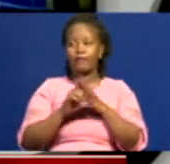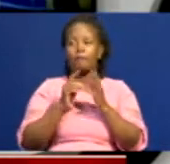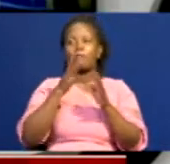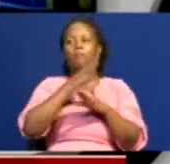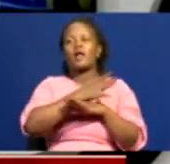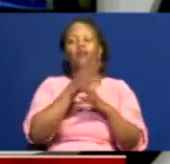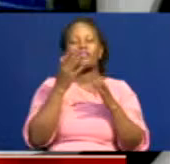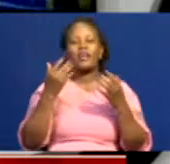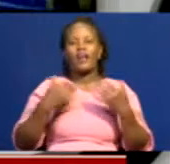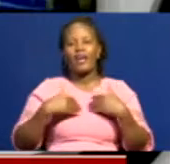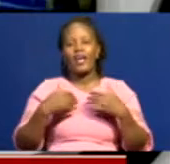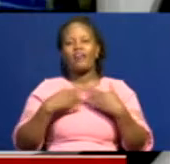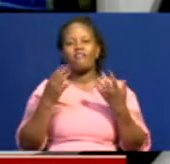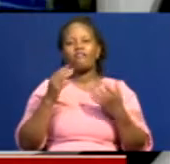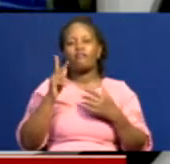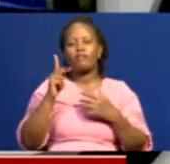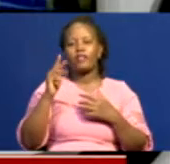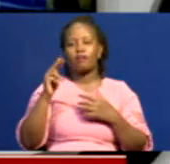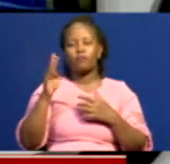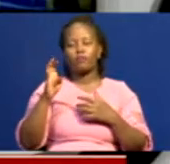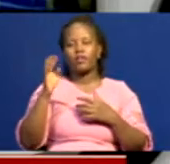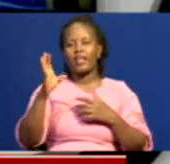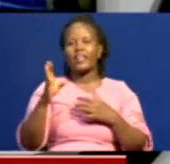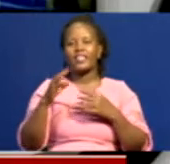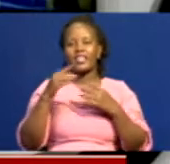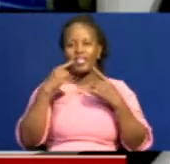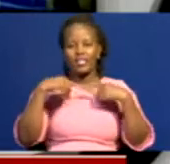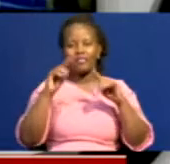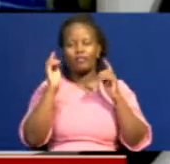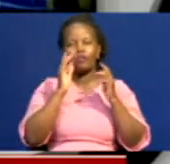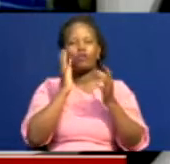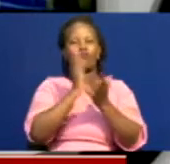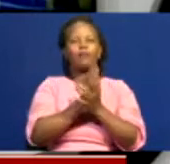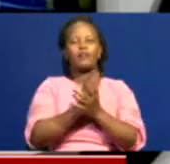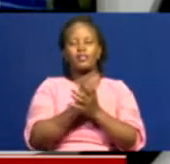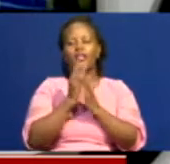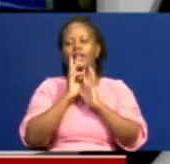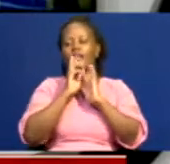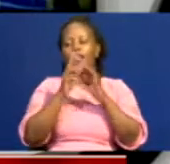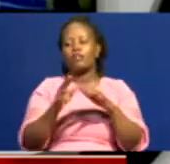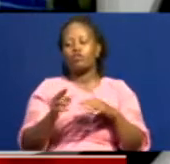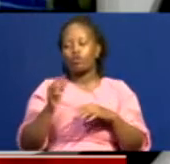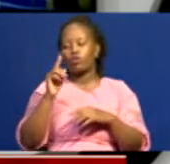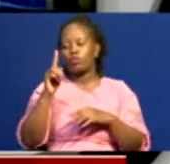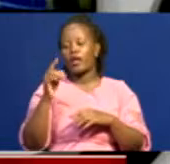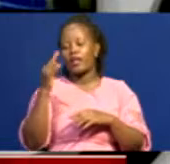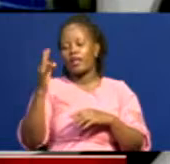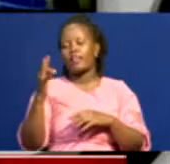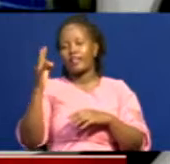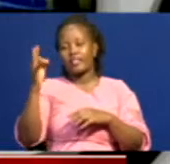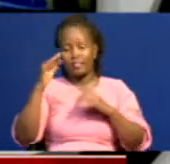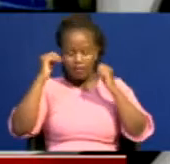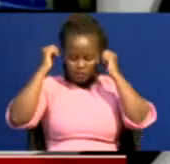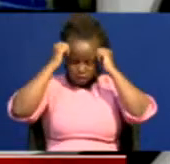National Examination Council that the results of 133 candidates right